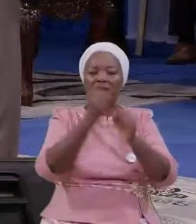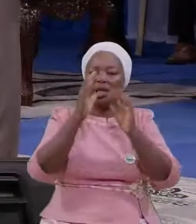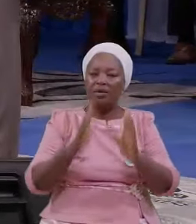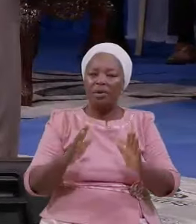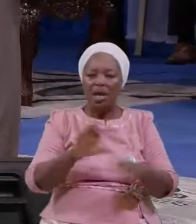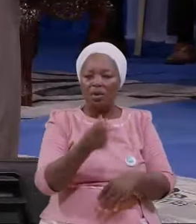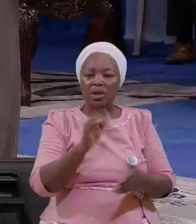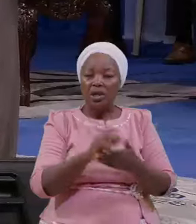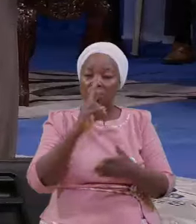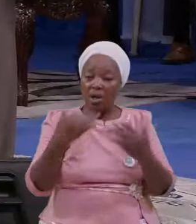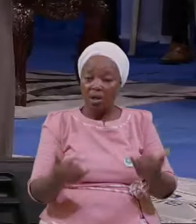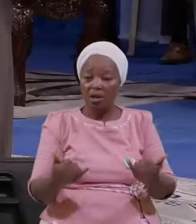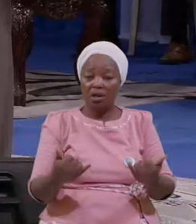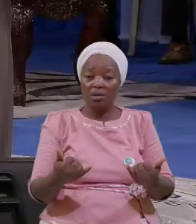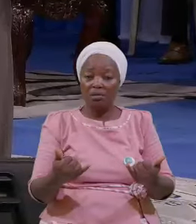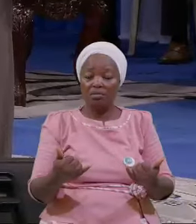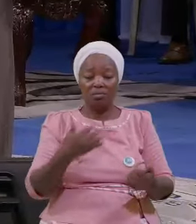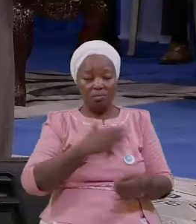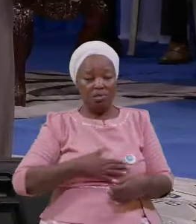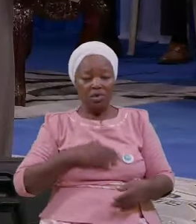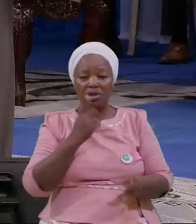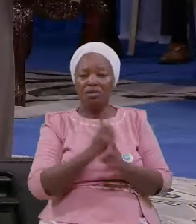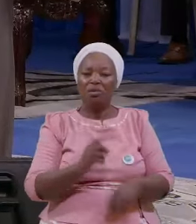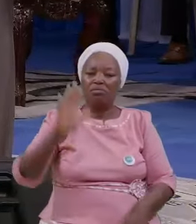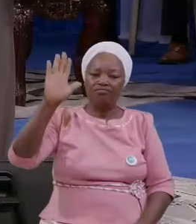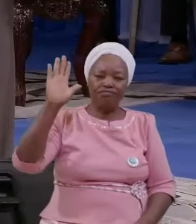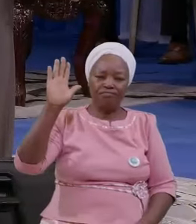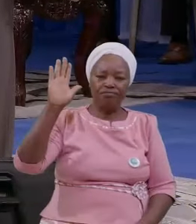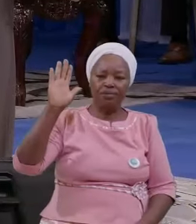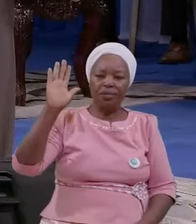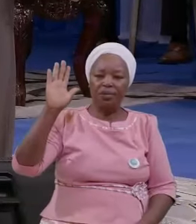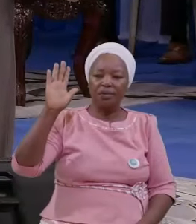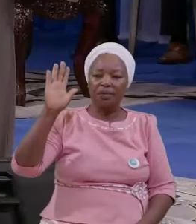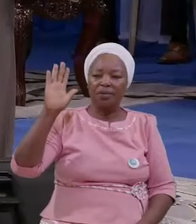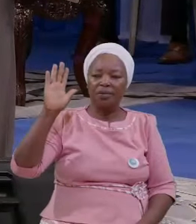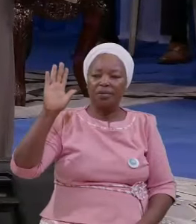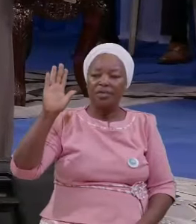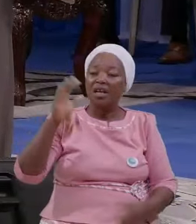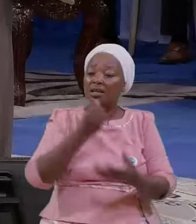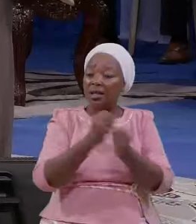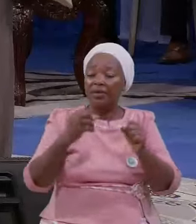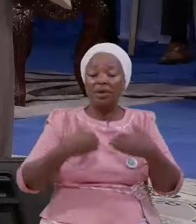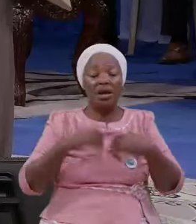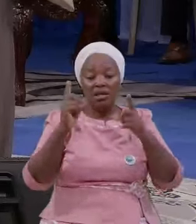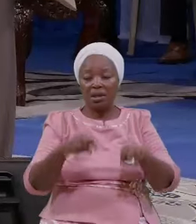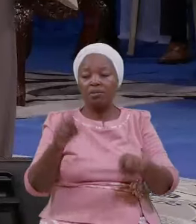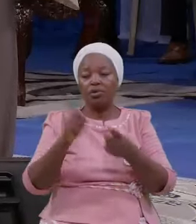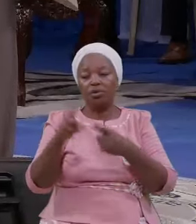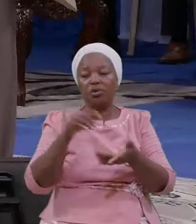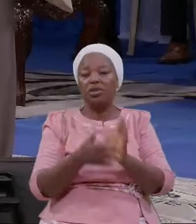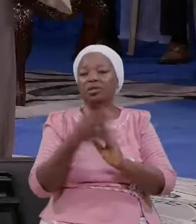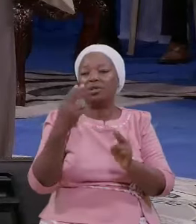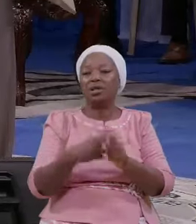are. Just raise up your hand. Salvation has come. The Savior is